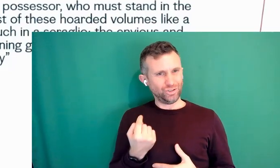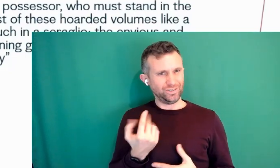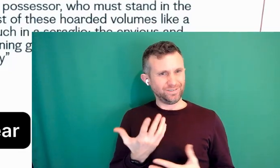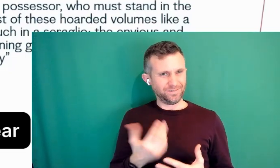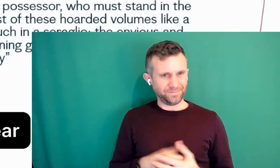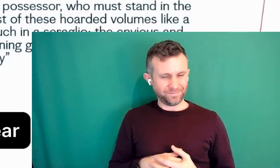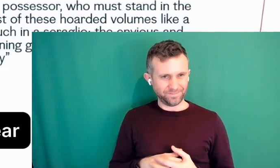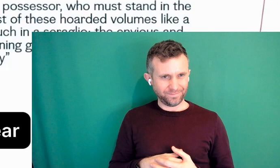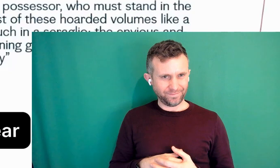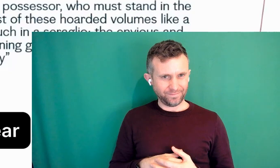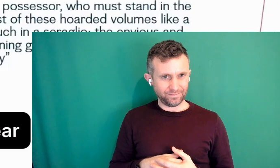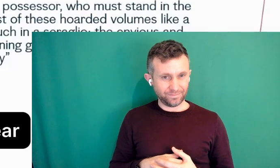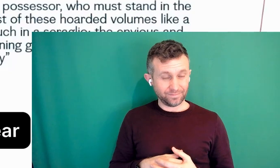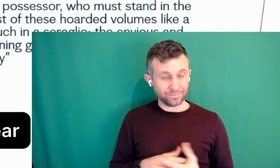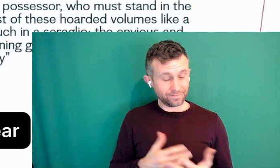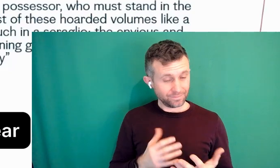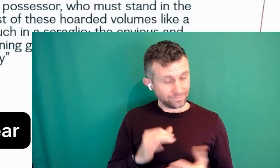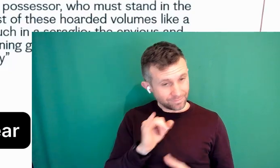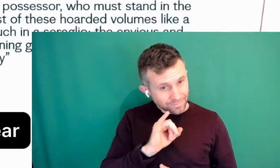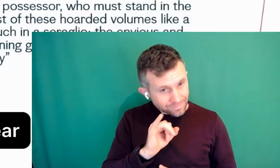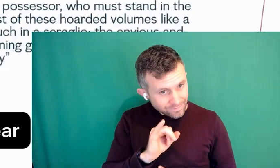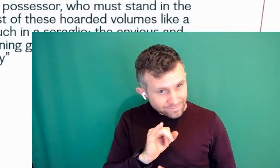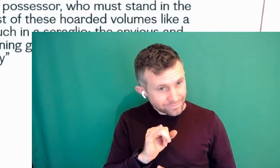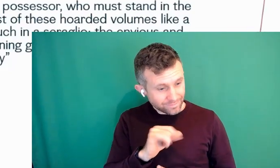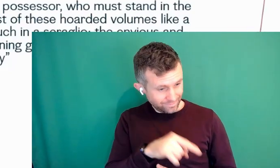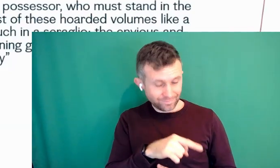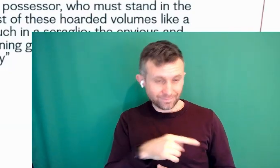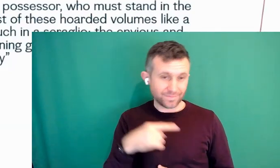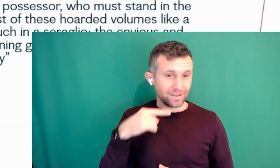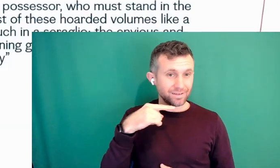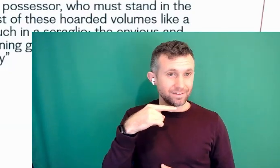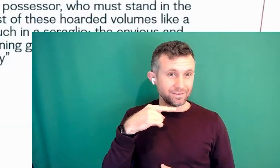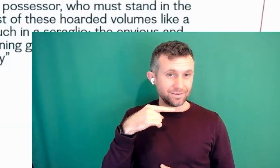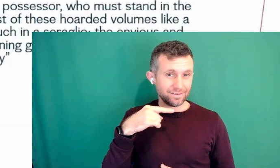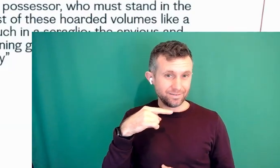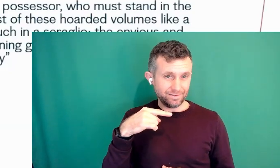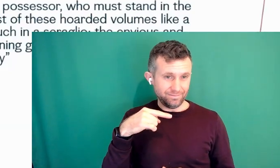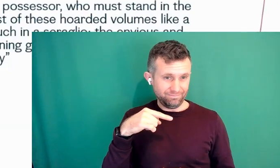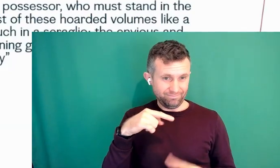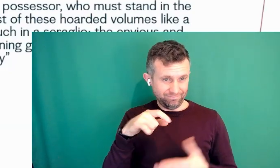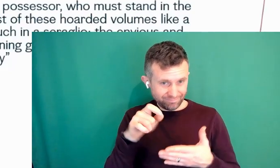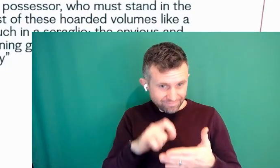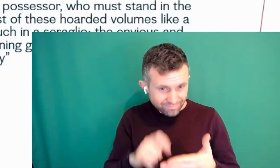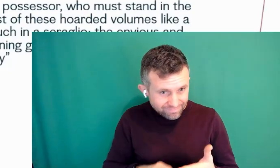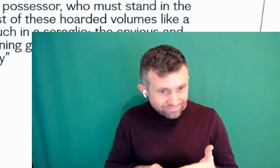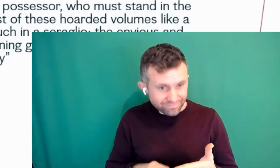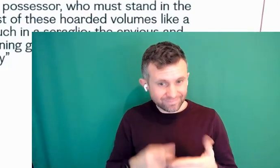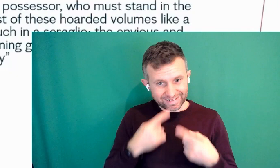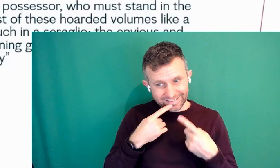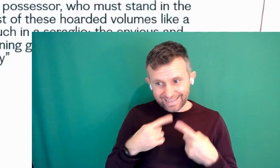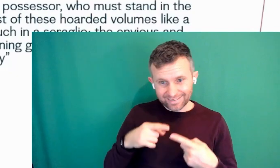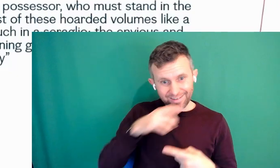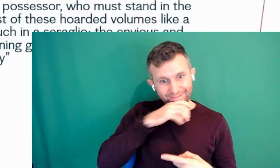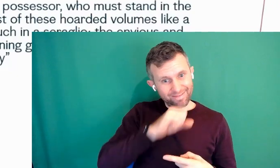She had suffered from gallstones over the past year, and they were her medical cause of death, but